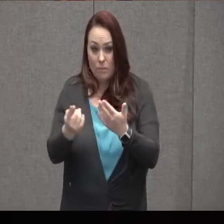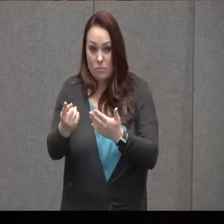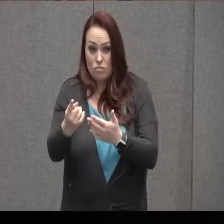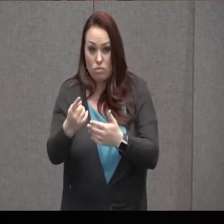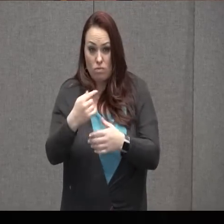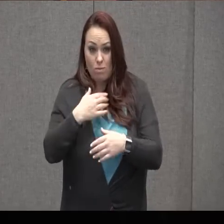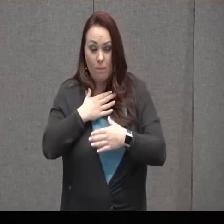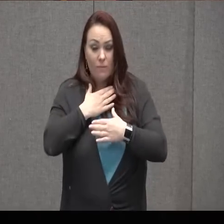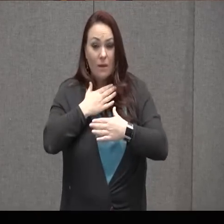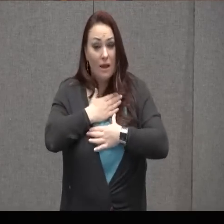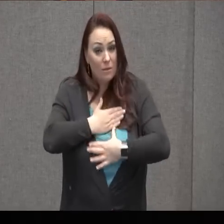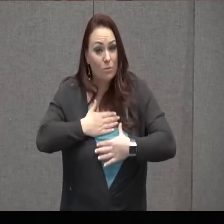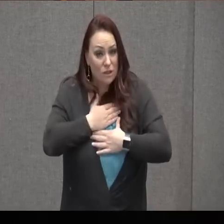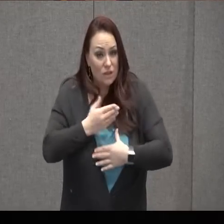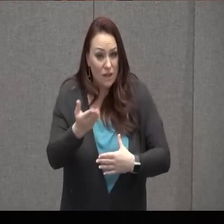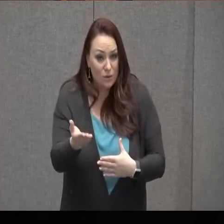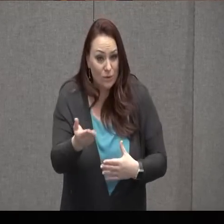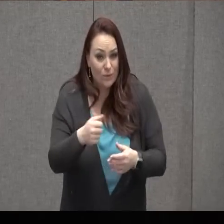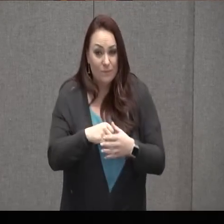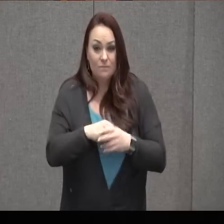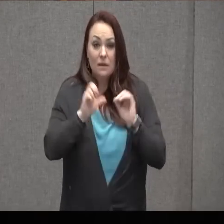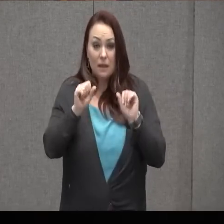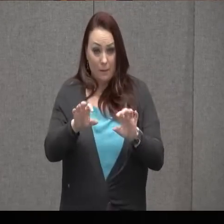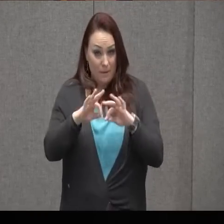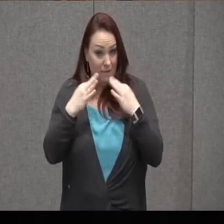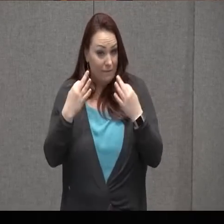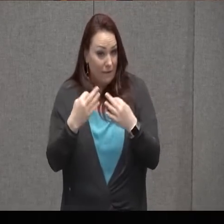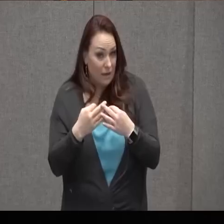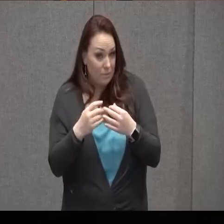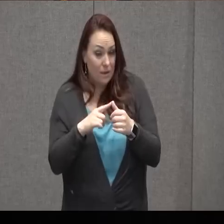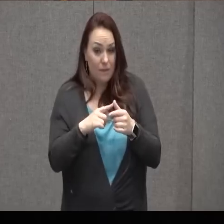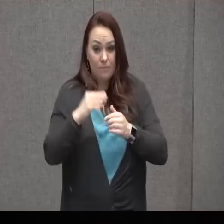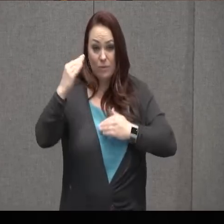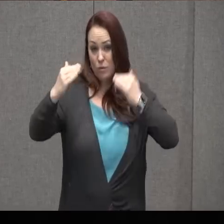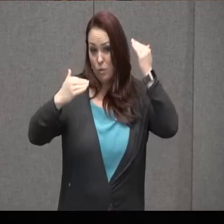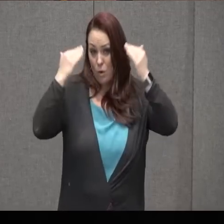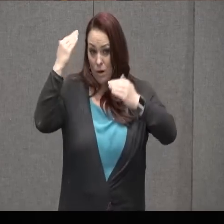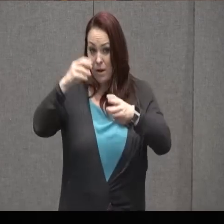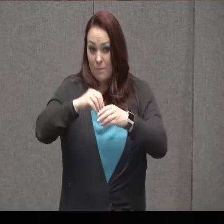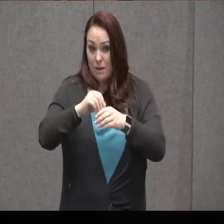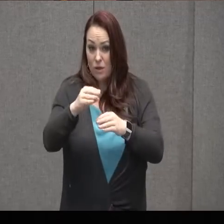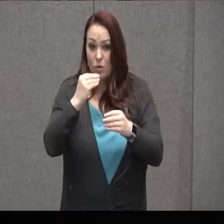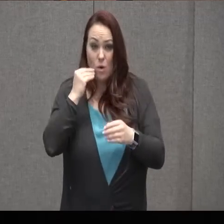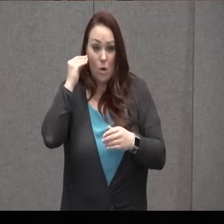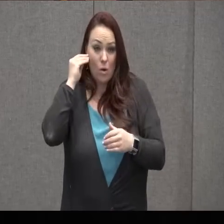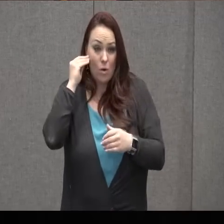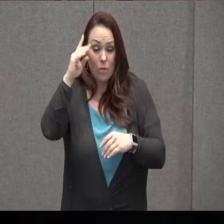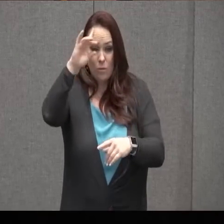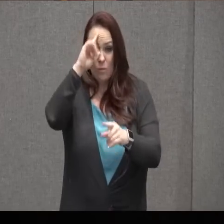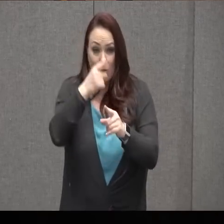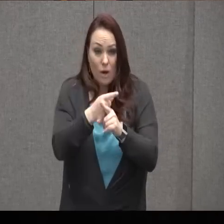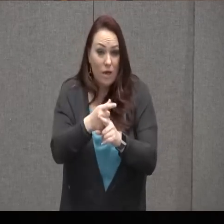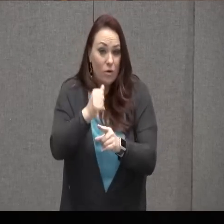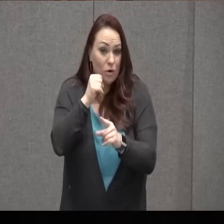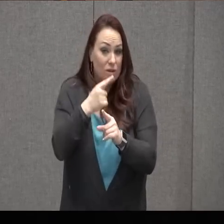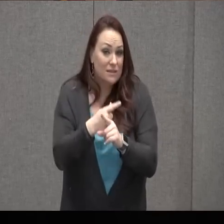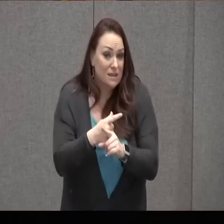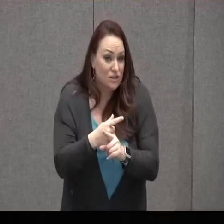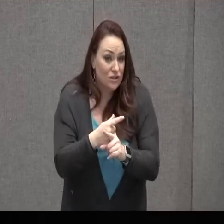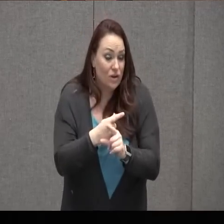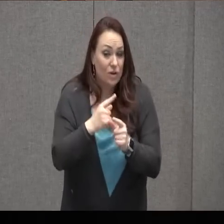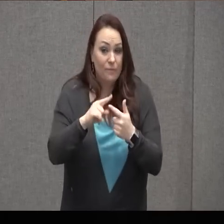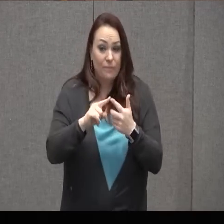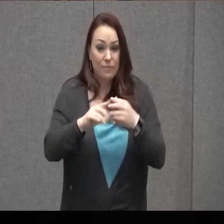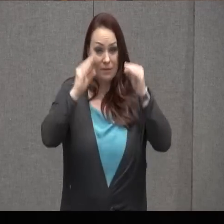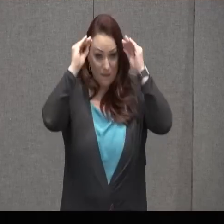them. Now it can be a family member, maybe a grown-up in your home, or maybe a sibling. Maybe it can be